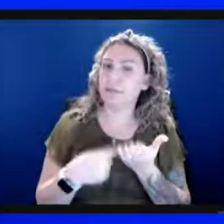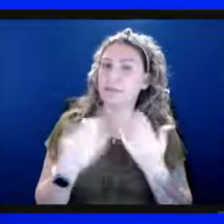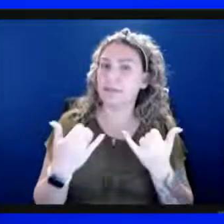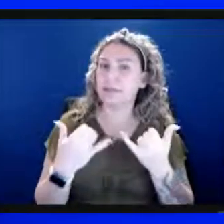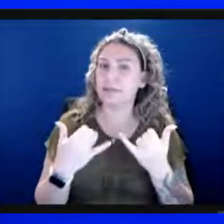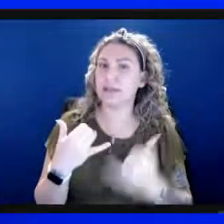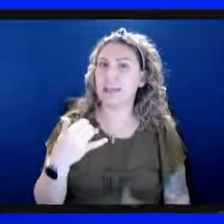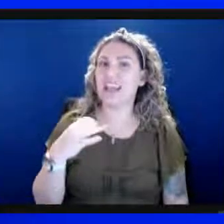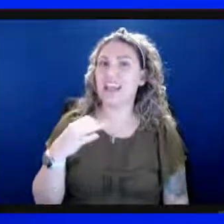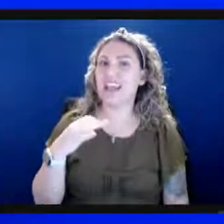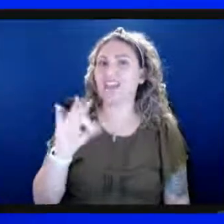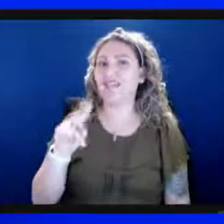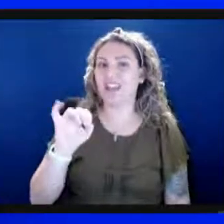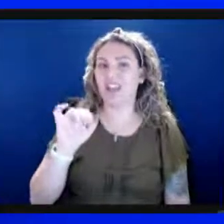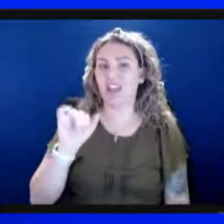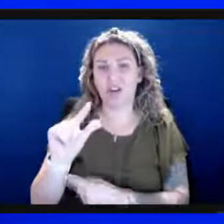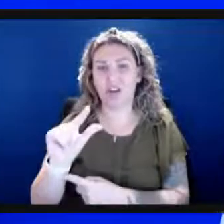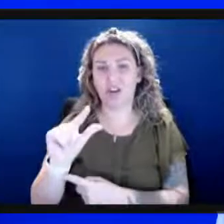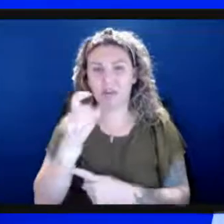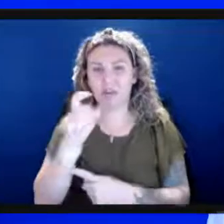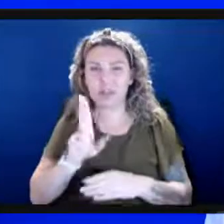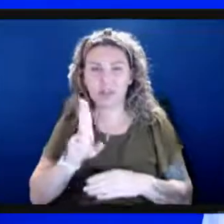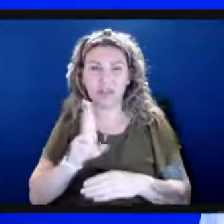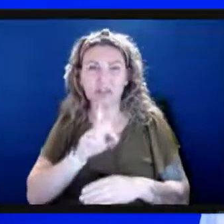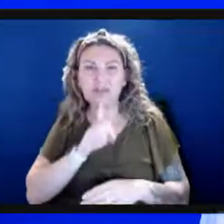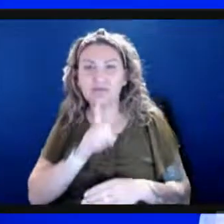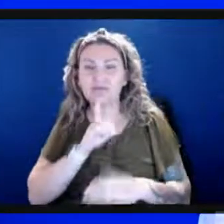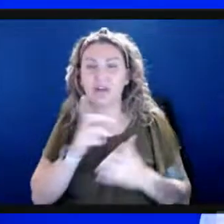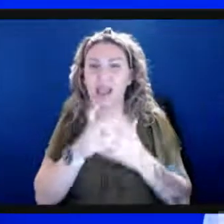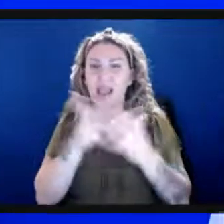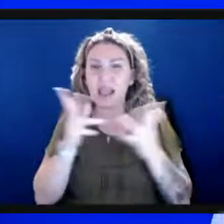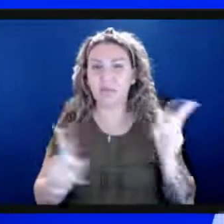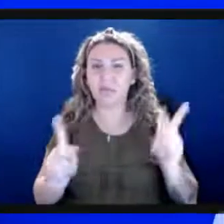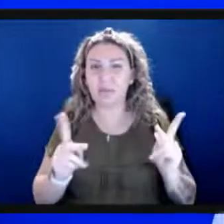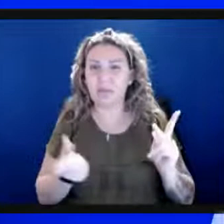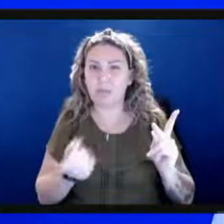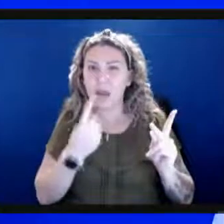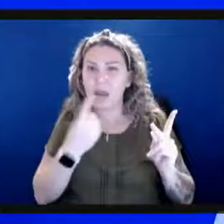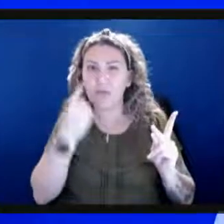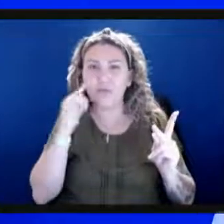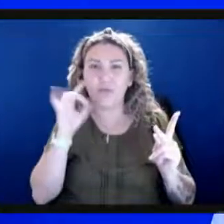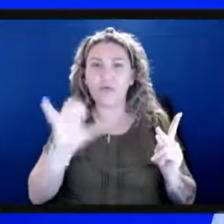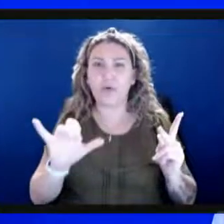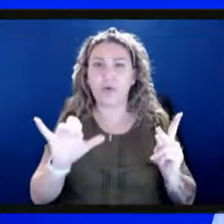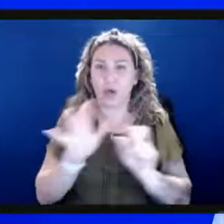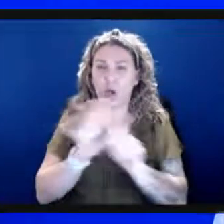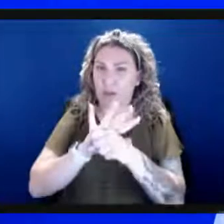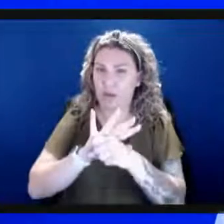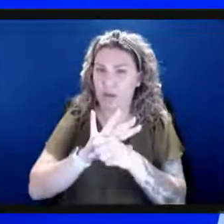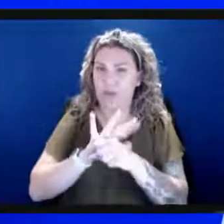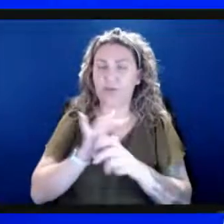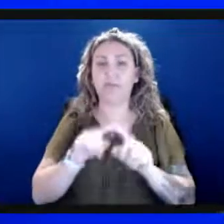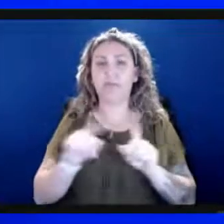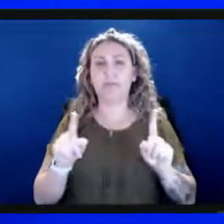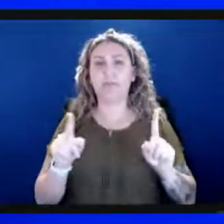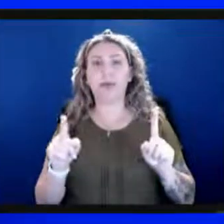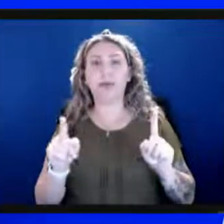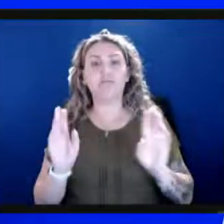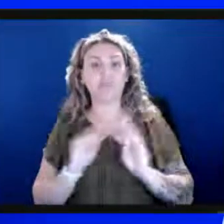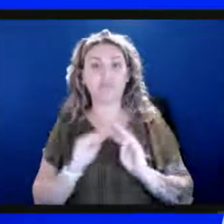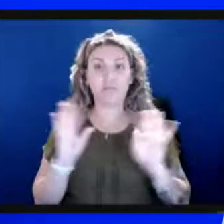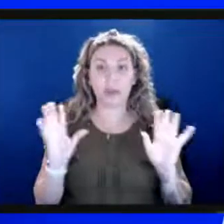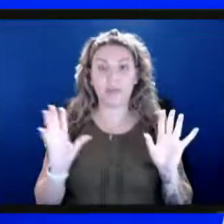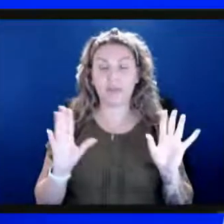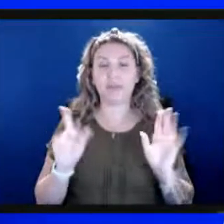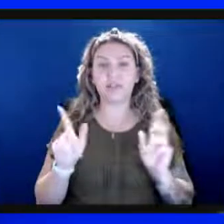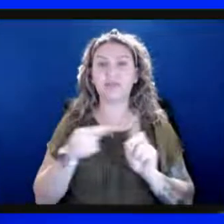sure a lot of people are taking those types of things for COVID, but obviously, you know, when you are feeling sick,